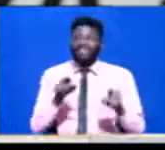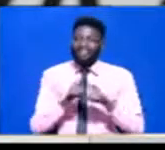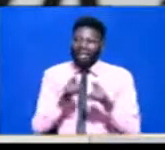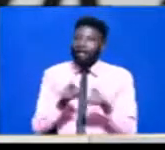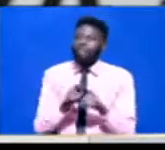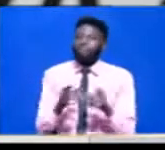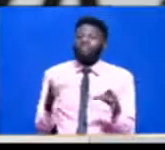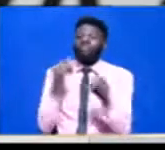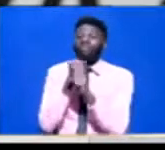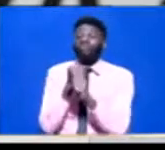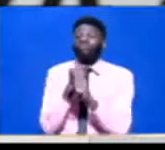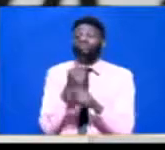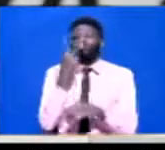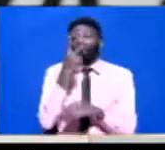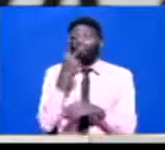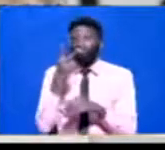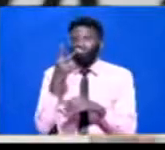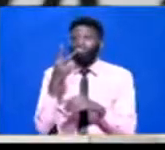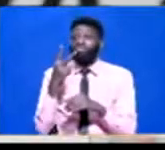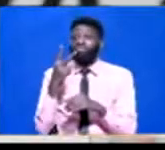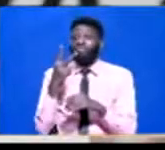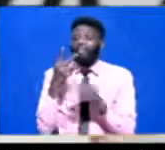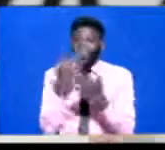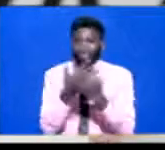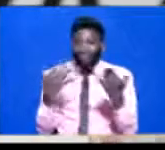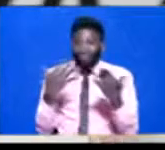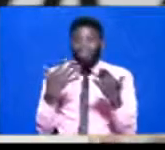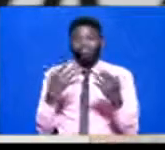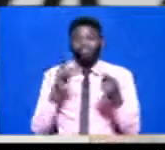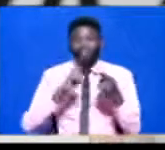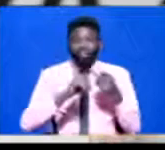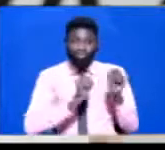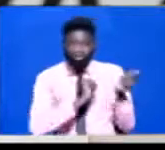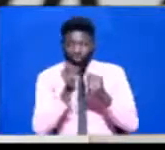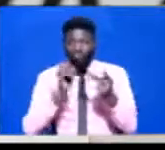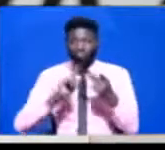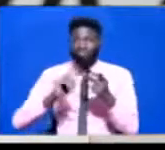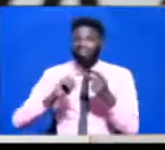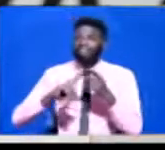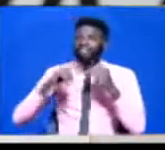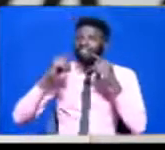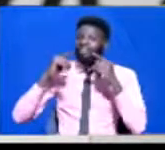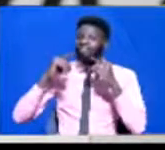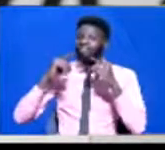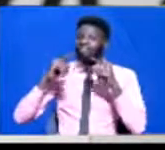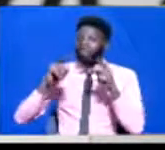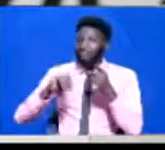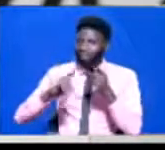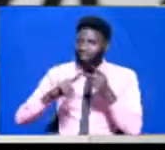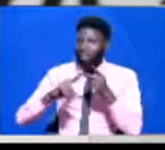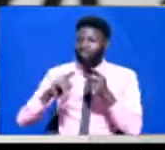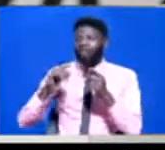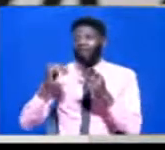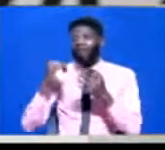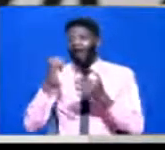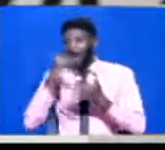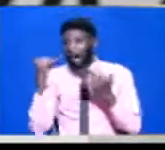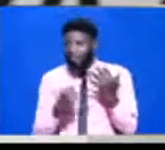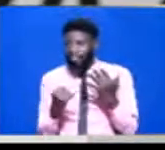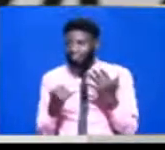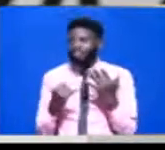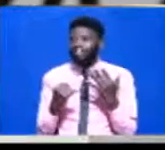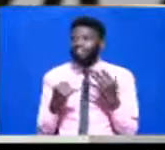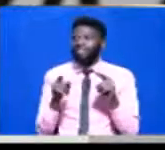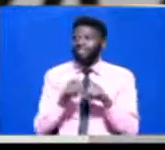big passion points for the Tusker brand, which is sport and the success of Kenyan sports, but also art, yeah, and the